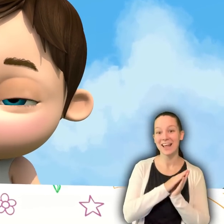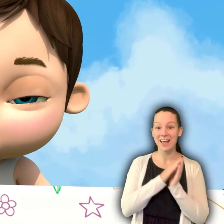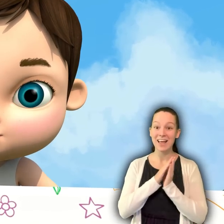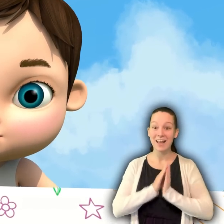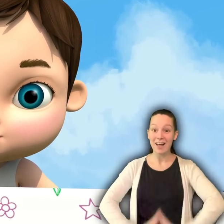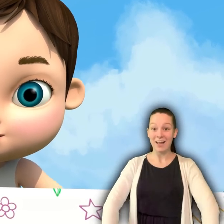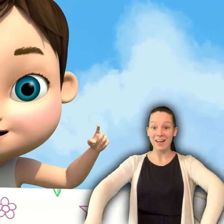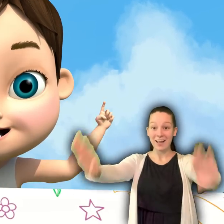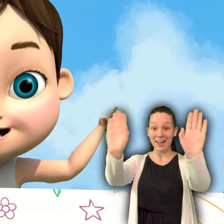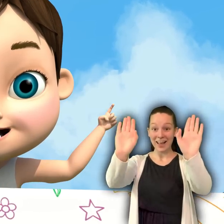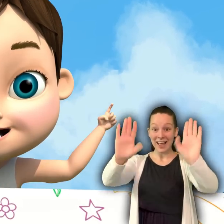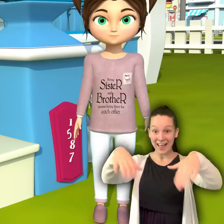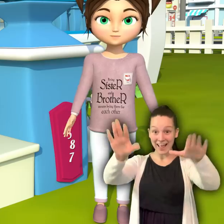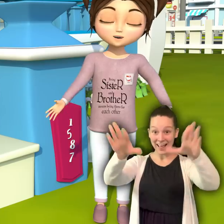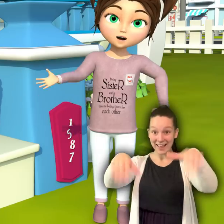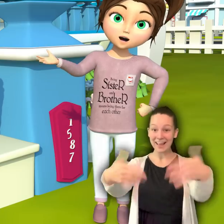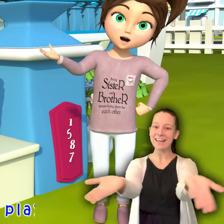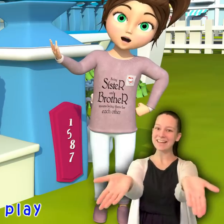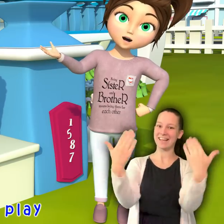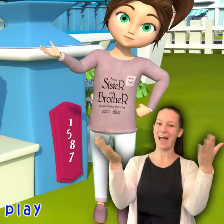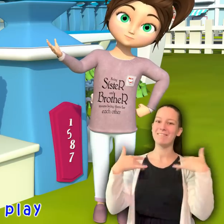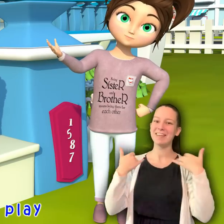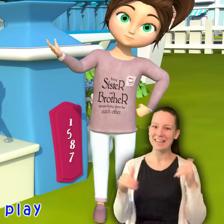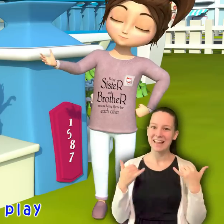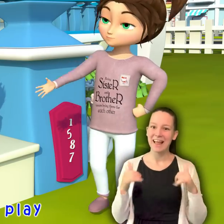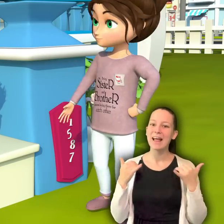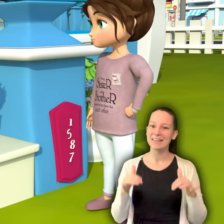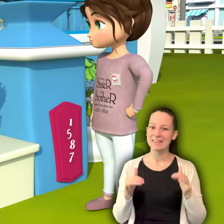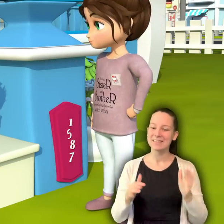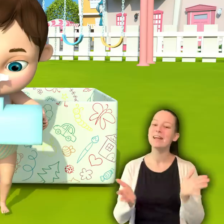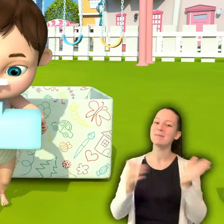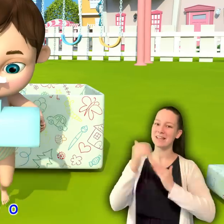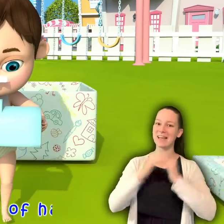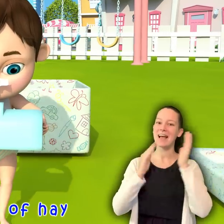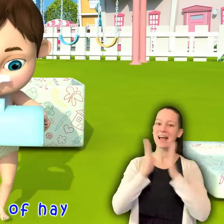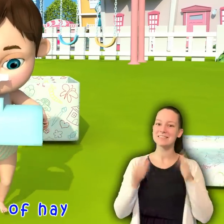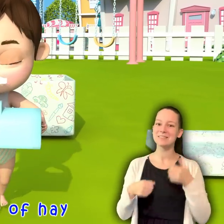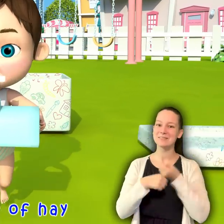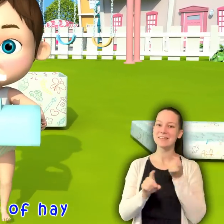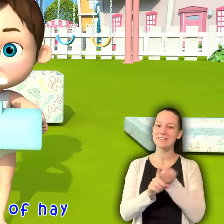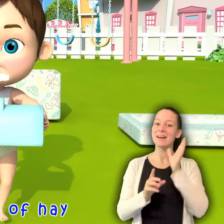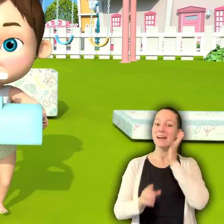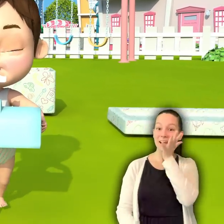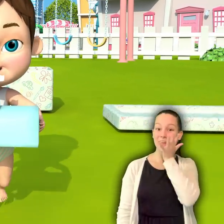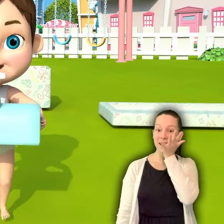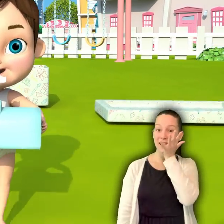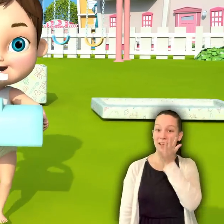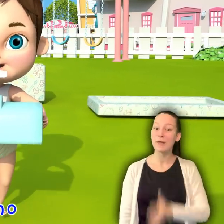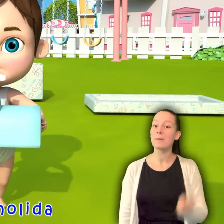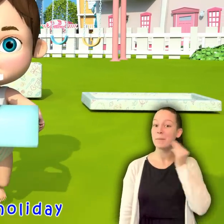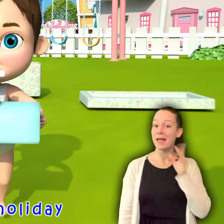thank you hey hey come and play Let's Go build a house of hay